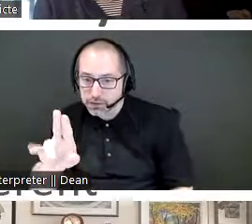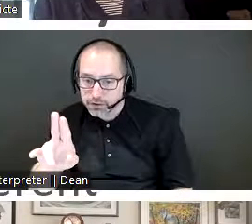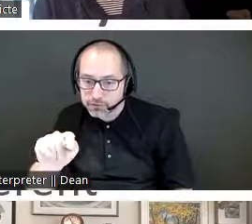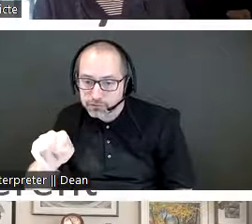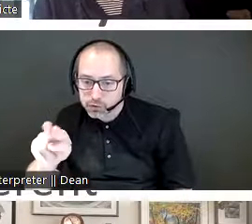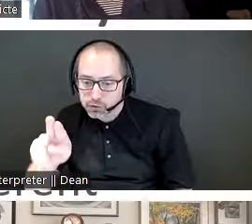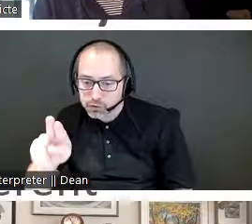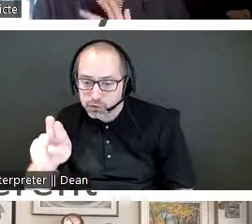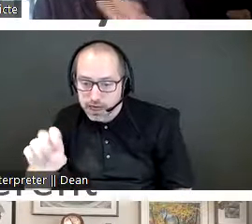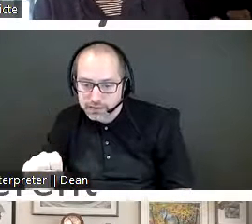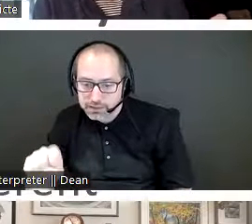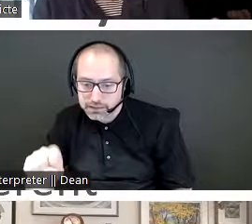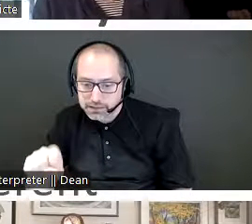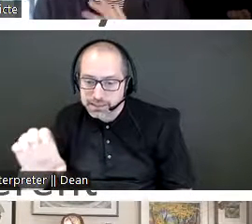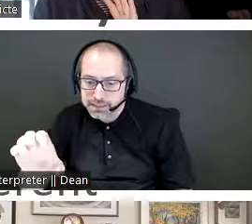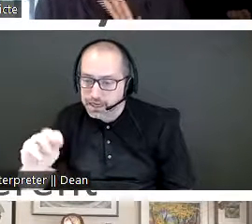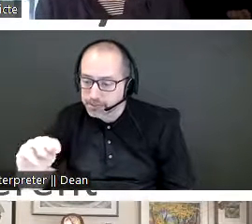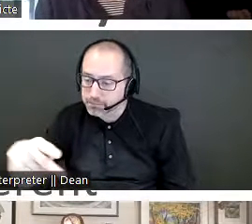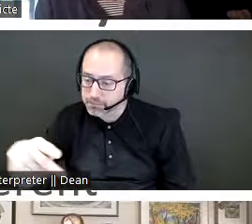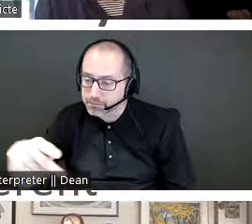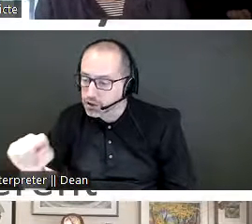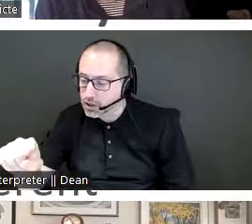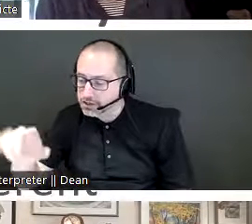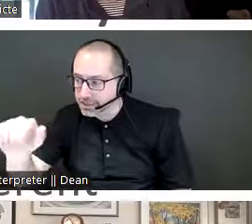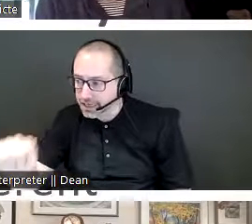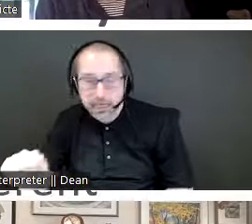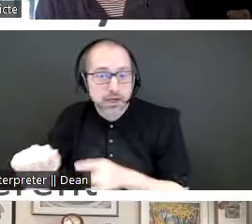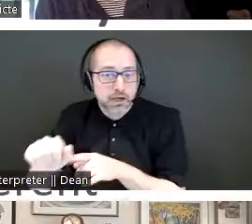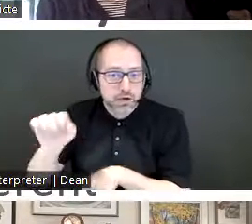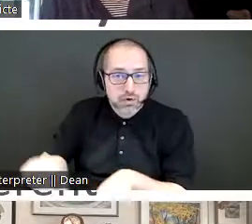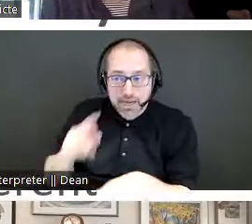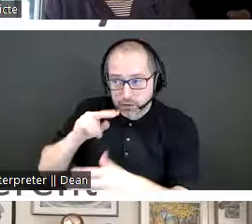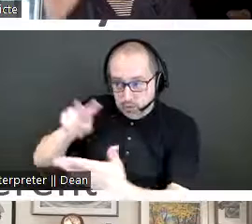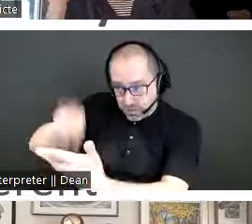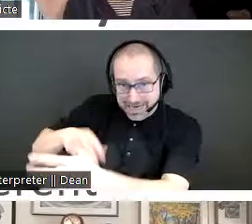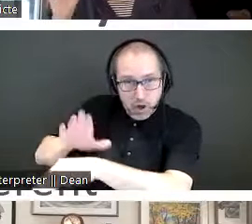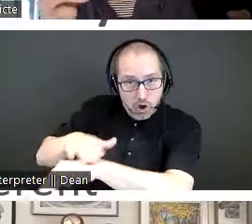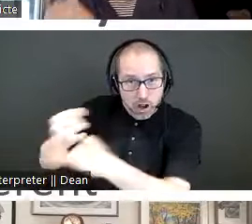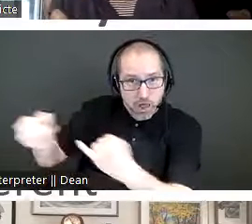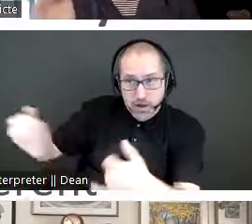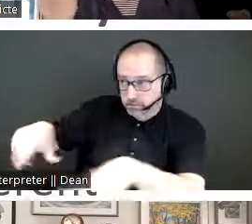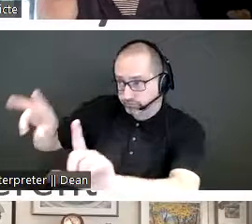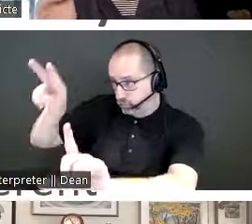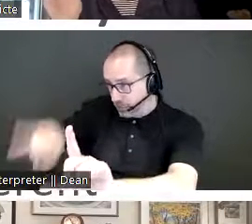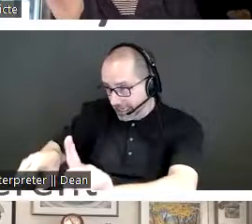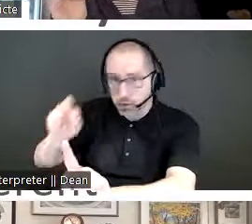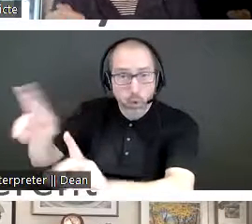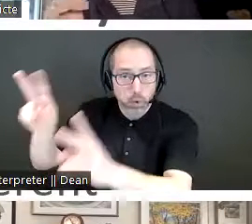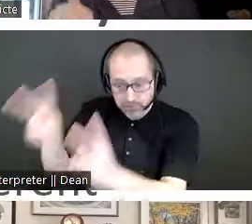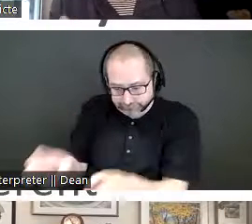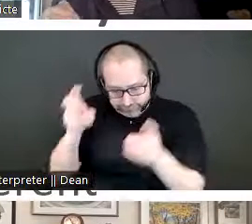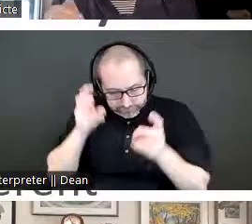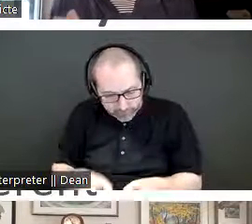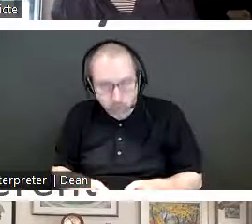futureus.cnpea.ca. You can read it online, you can download it if you wish, and you will see it's kind of broken down in very